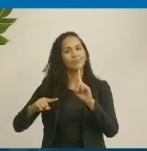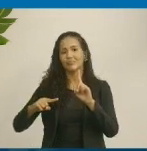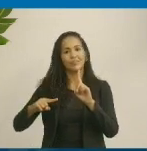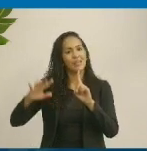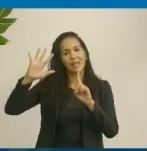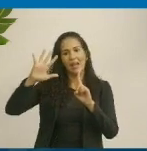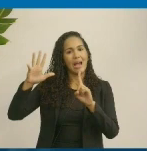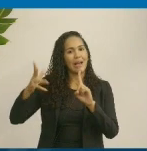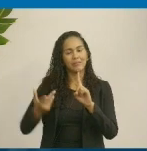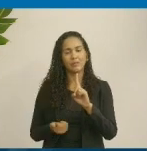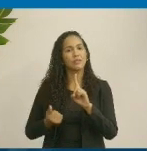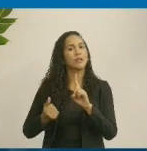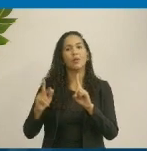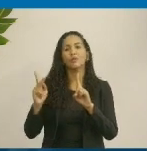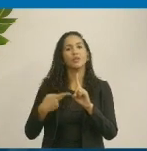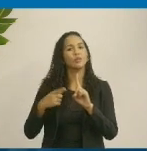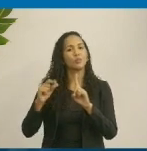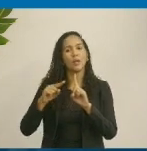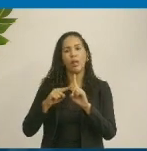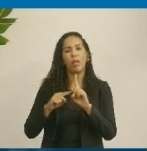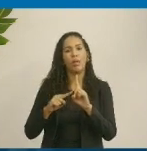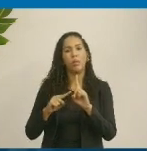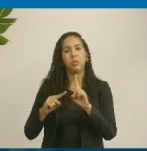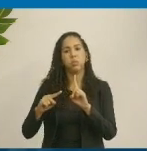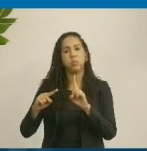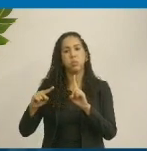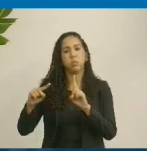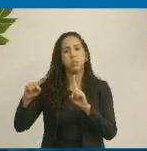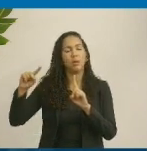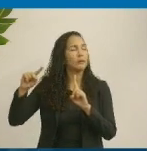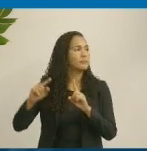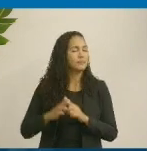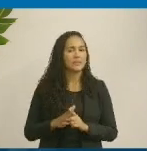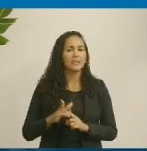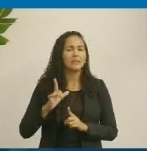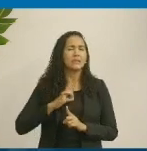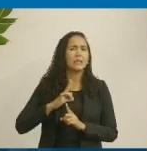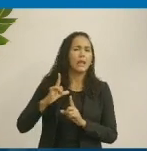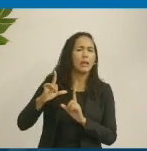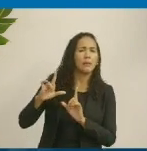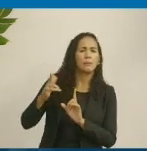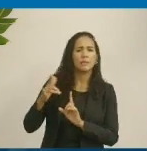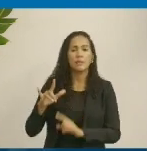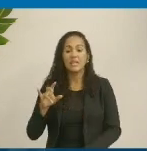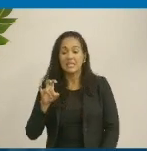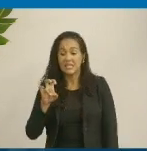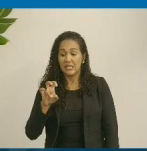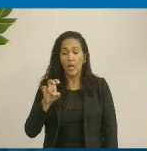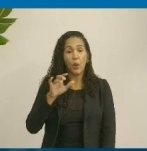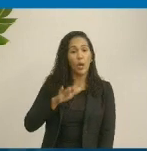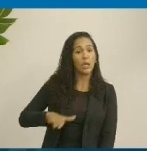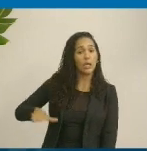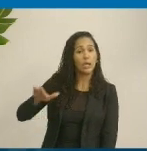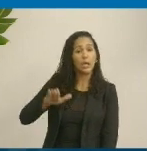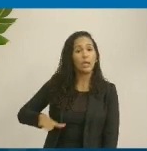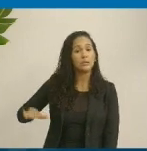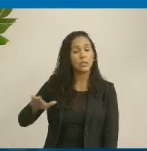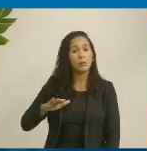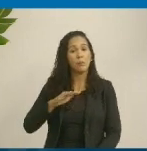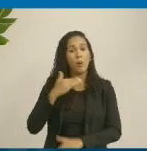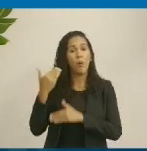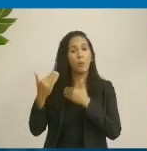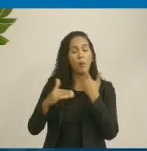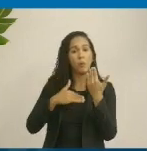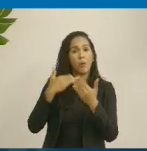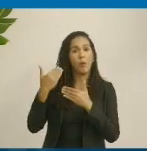percentage of under 5 children dying in sub-Saharan Africa versus the rest of the world has been increased